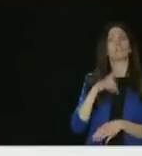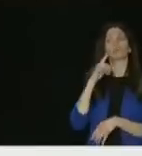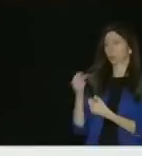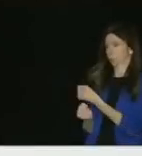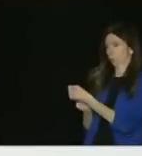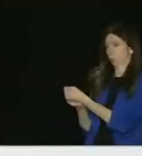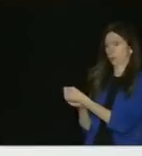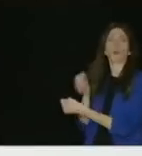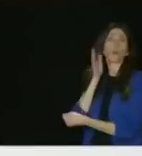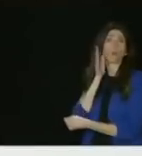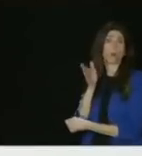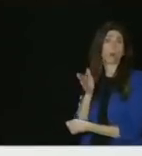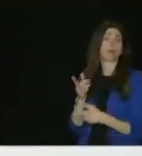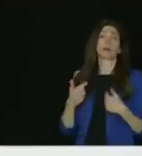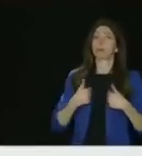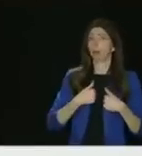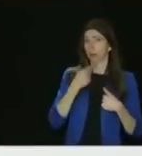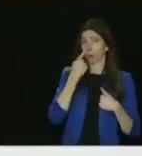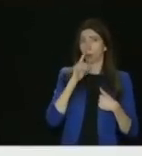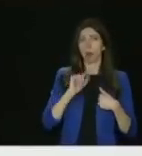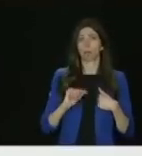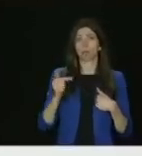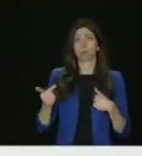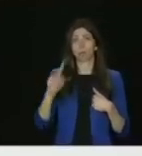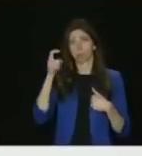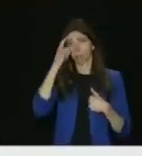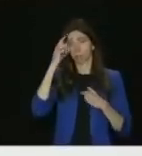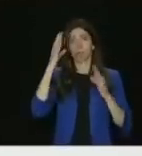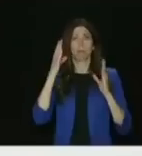this question, I'm happy to turn to Minister Mendicino, who can give